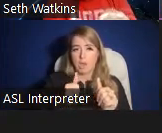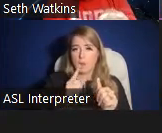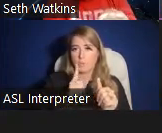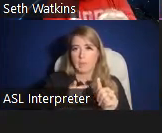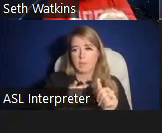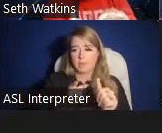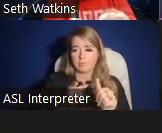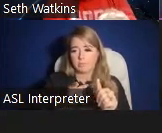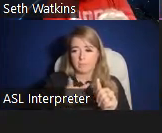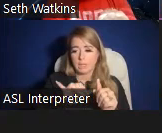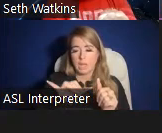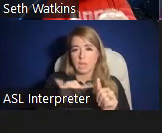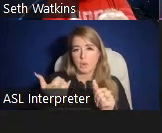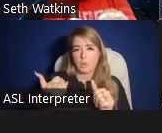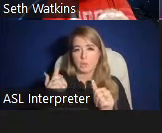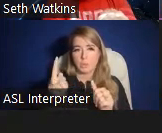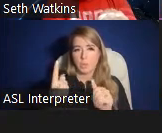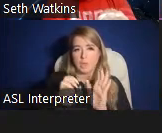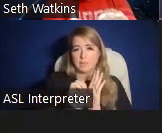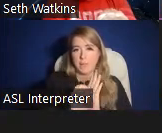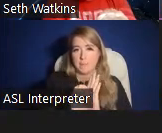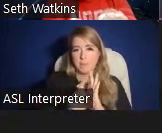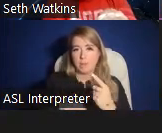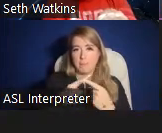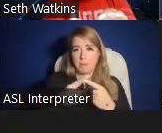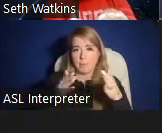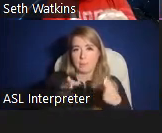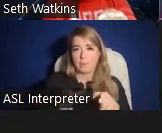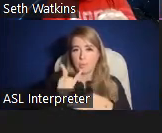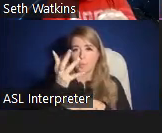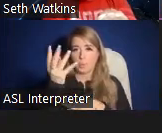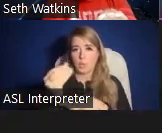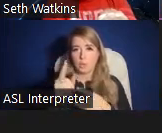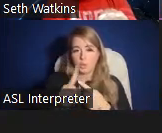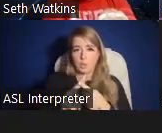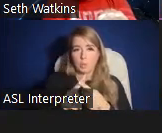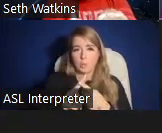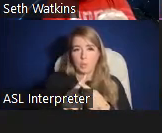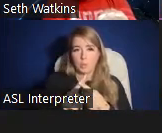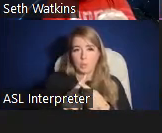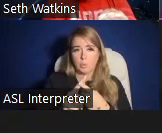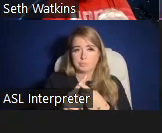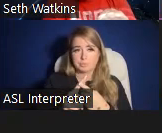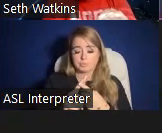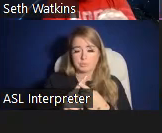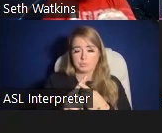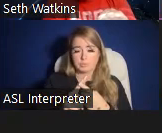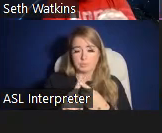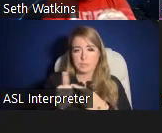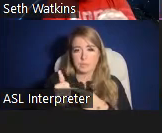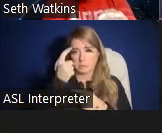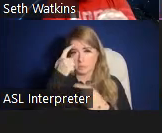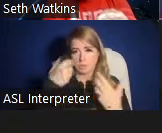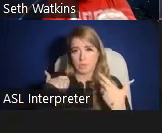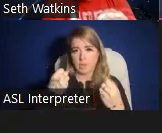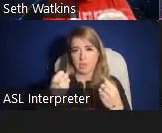like there was one example of someone going to 10 mental health centers